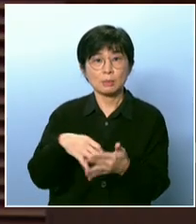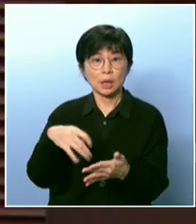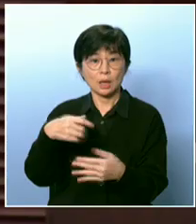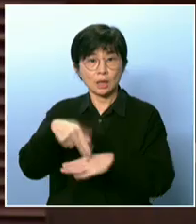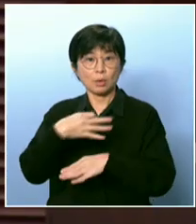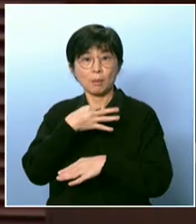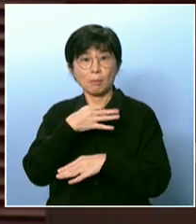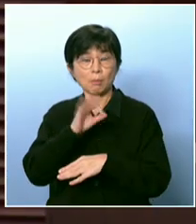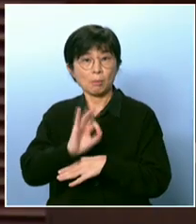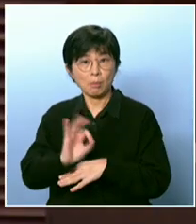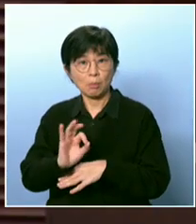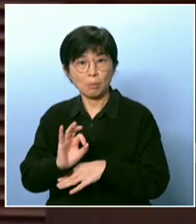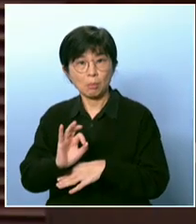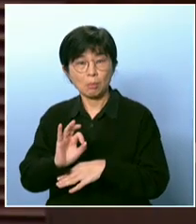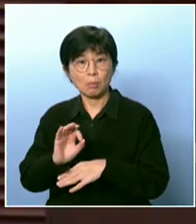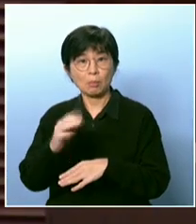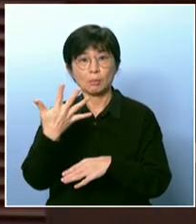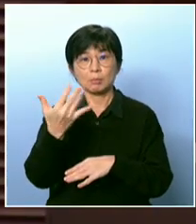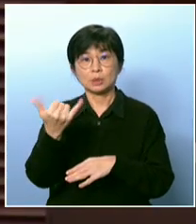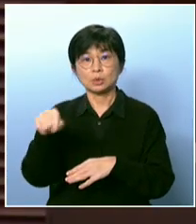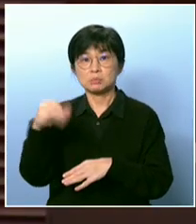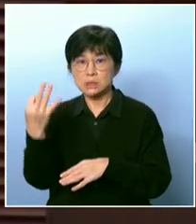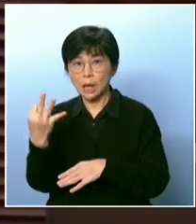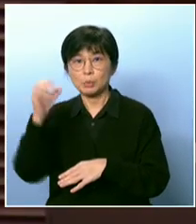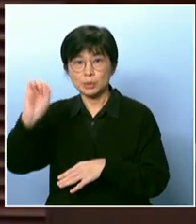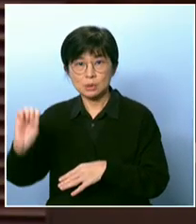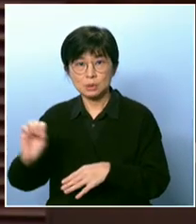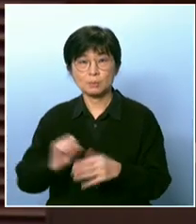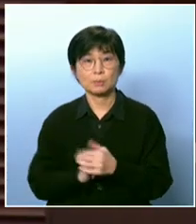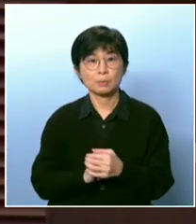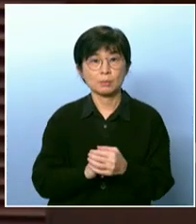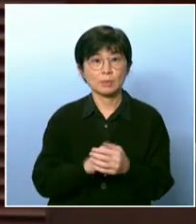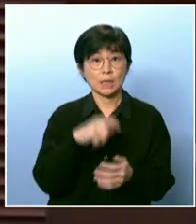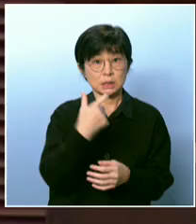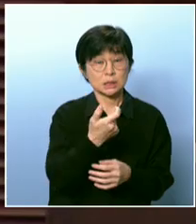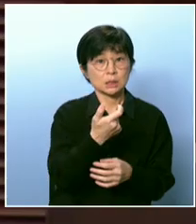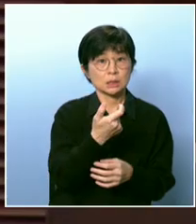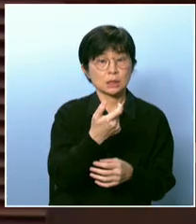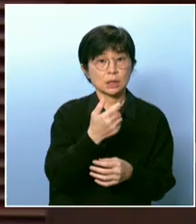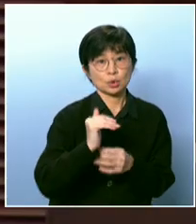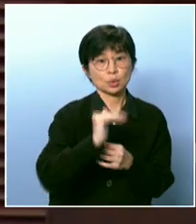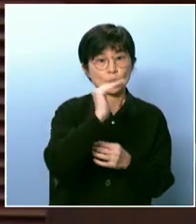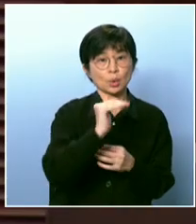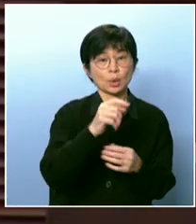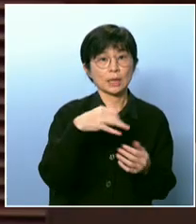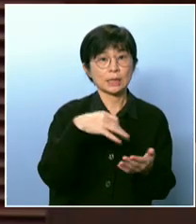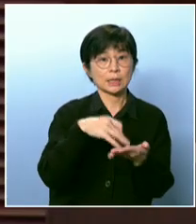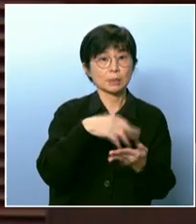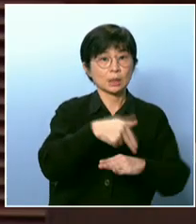80.8% of the participants who took part in the program would save. As for those who didn't participate in the program, it's